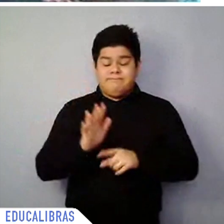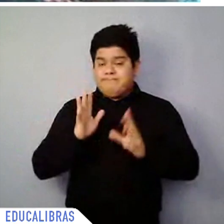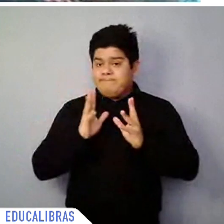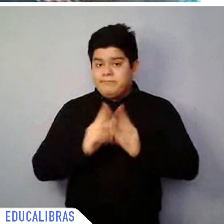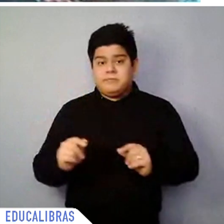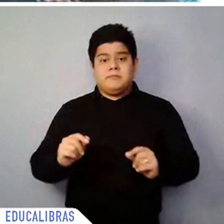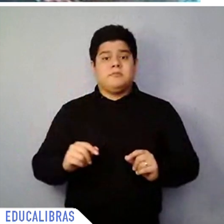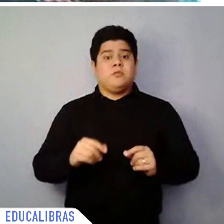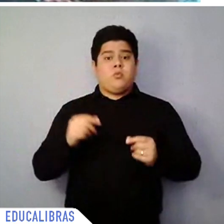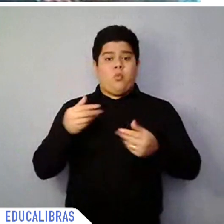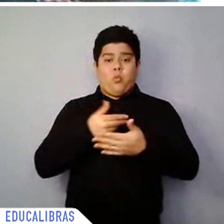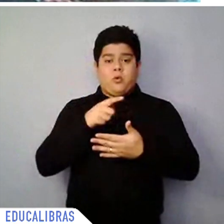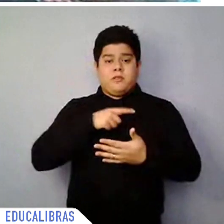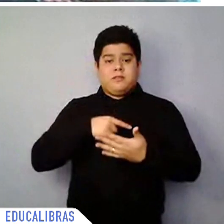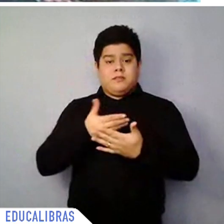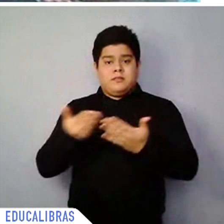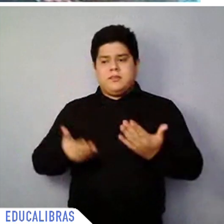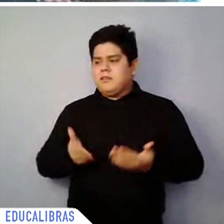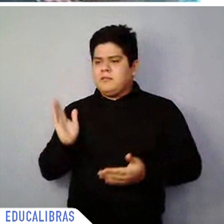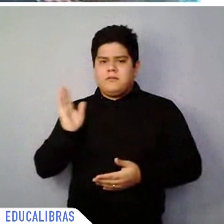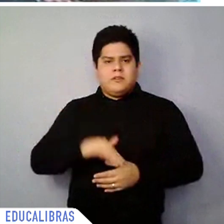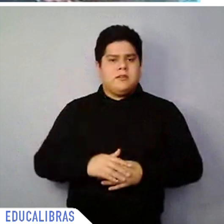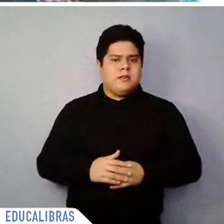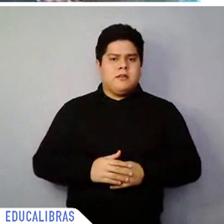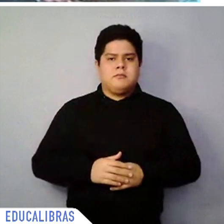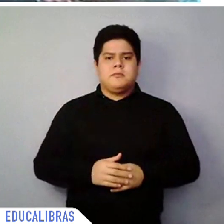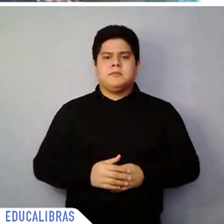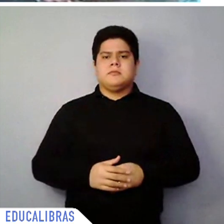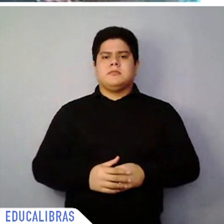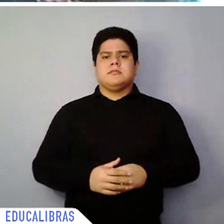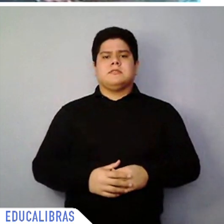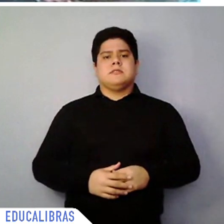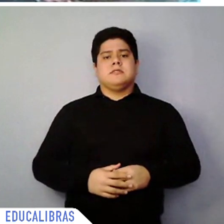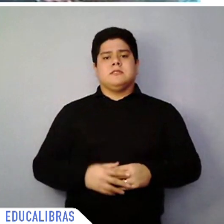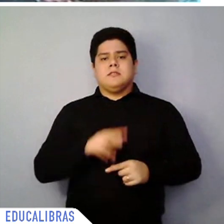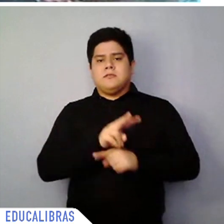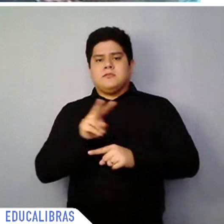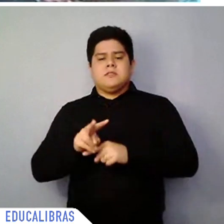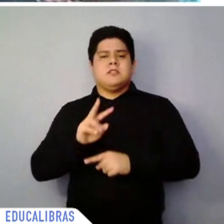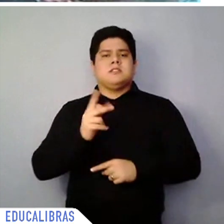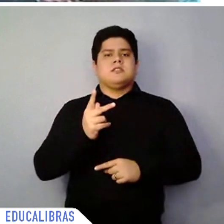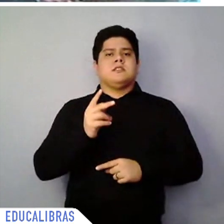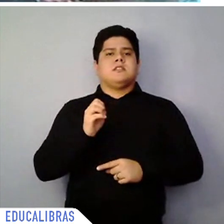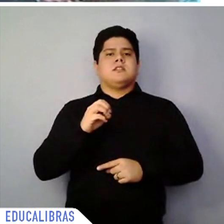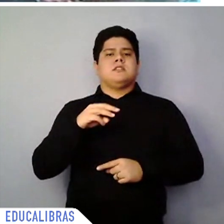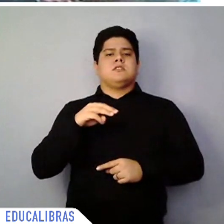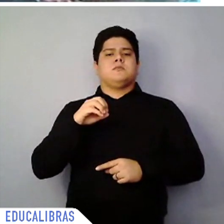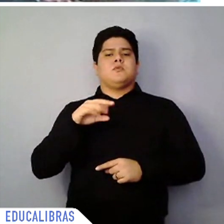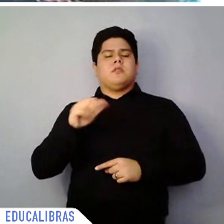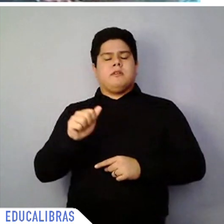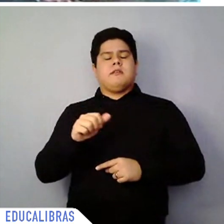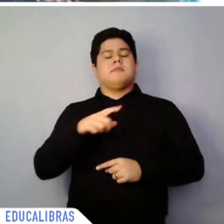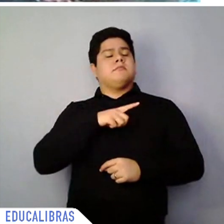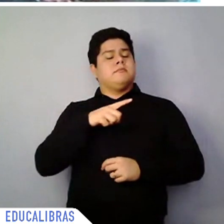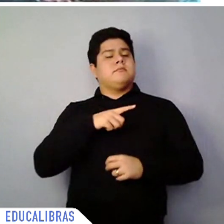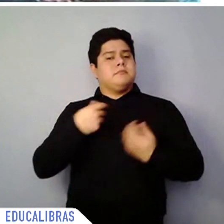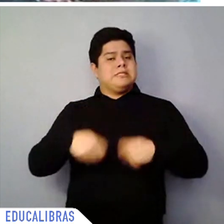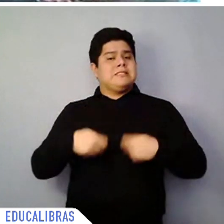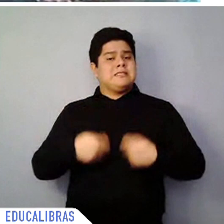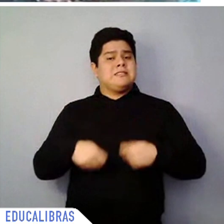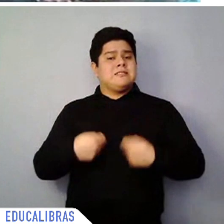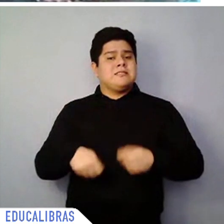to reinvent the wheel now. Let's do what we can do with what we have. With